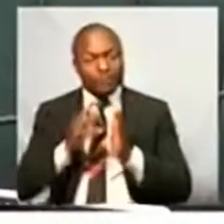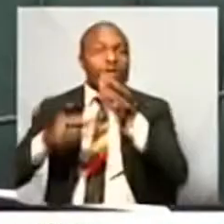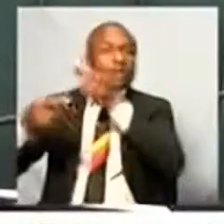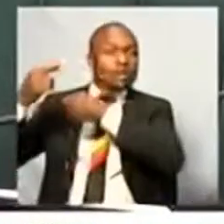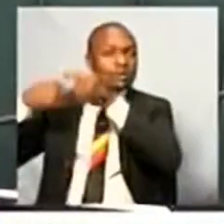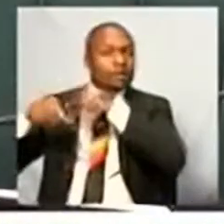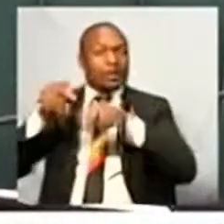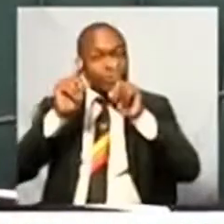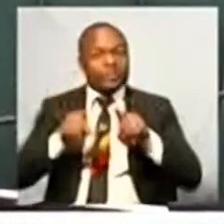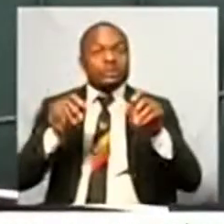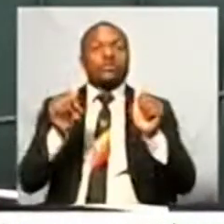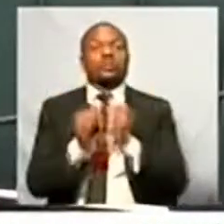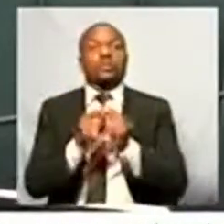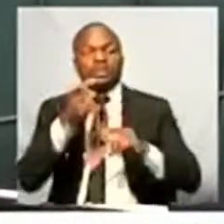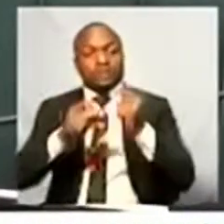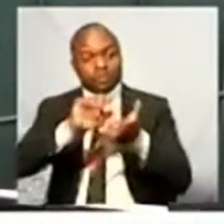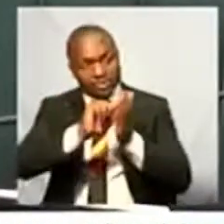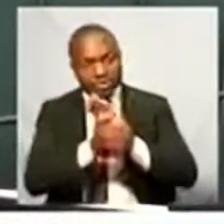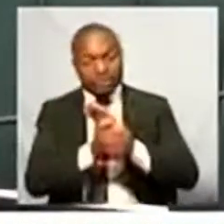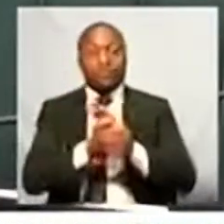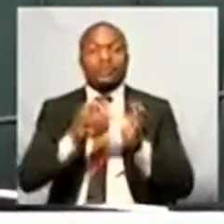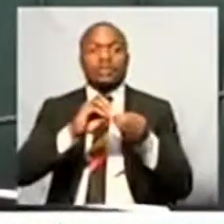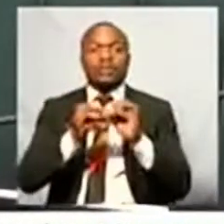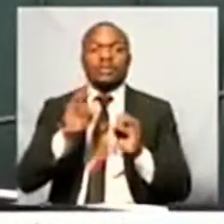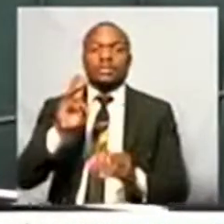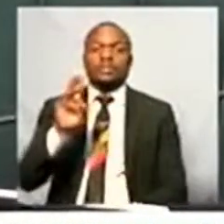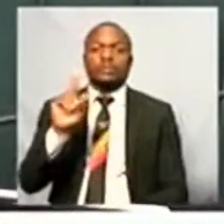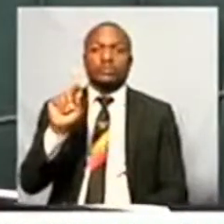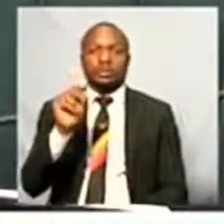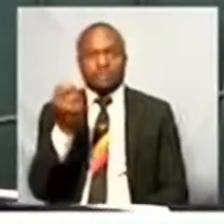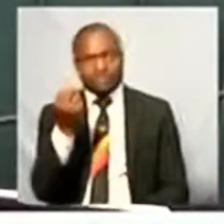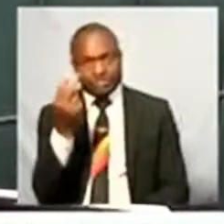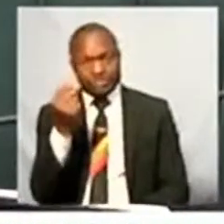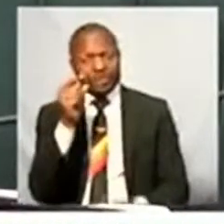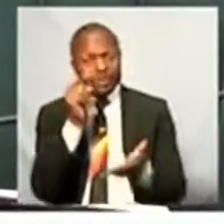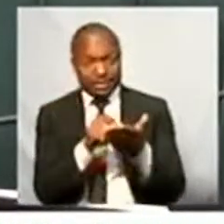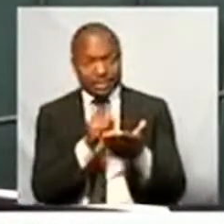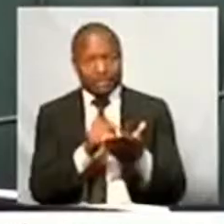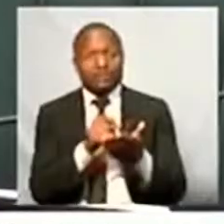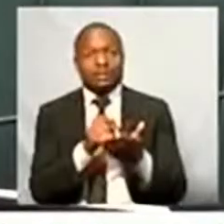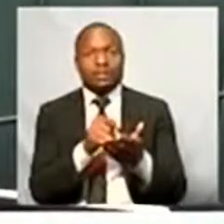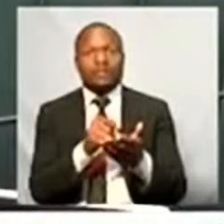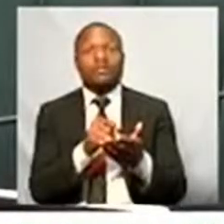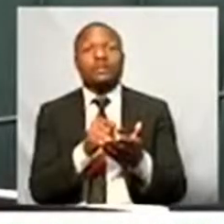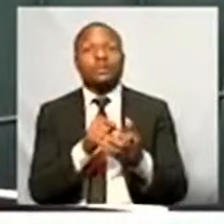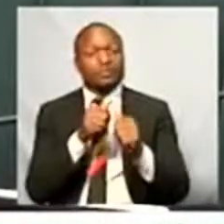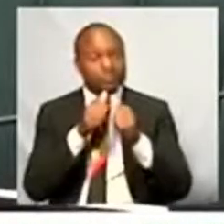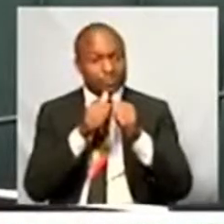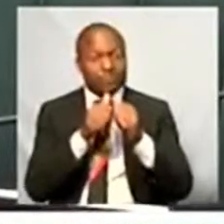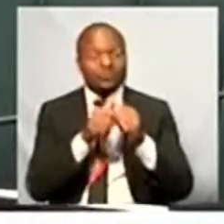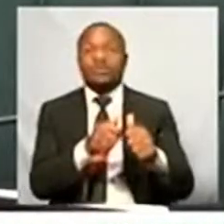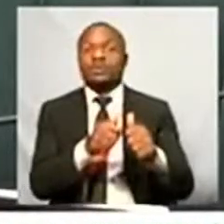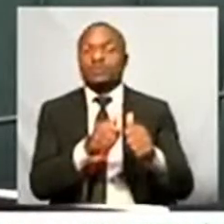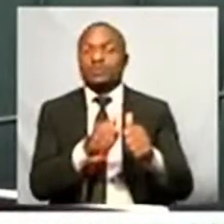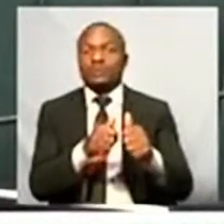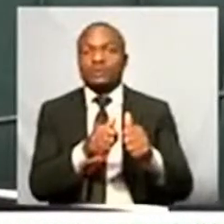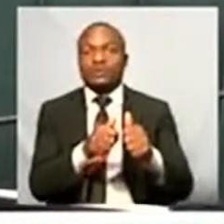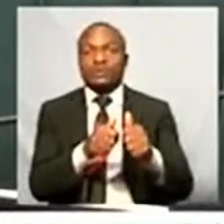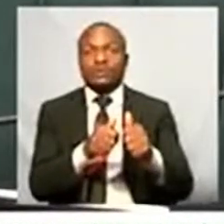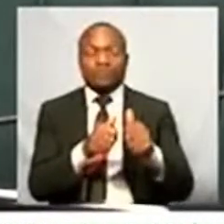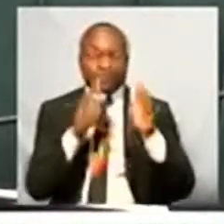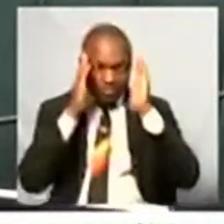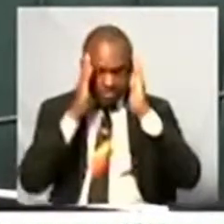with Disabilities Act number 6 of 2012. This is in line with the aspirations of the